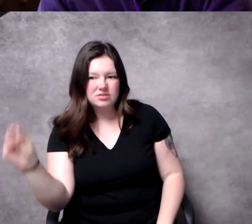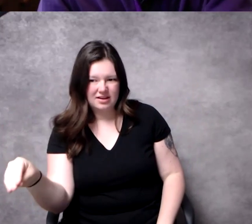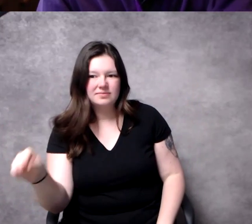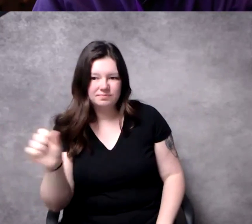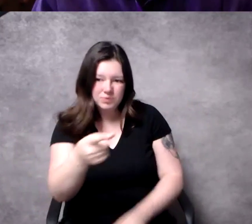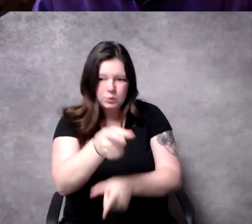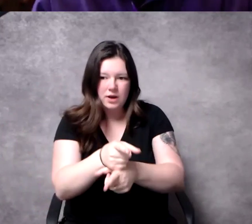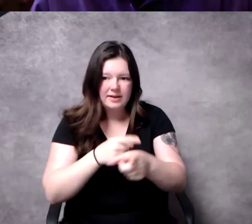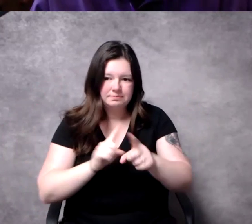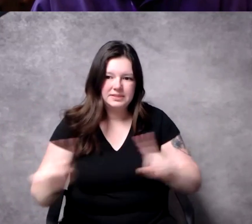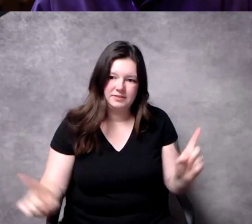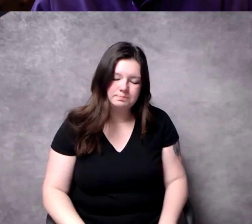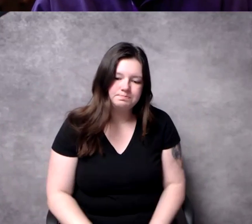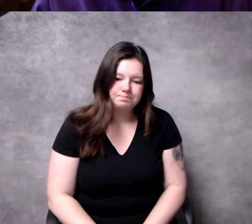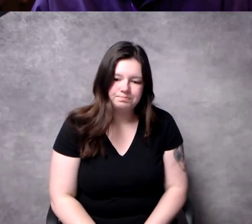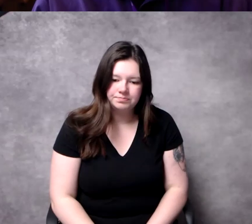different. Yeah.